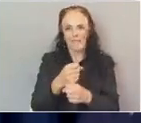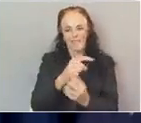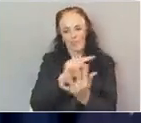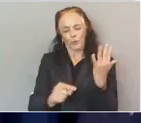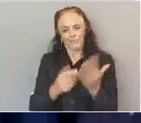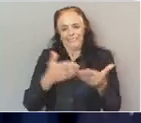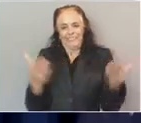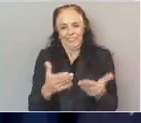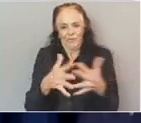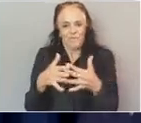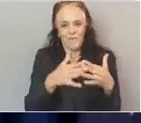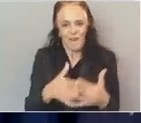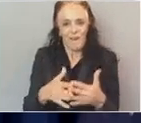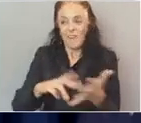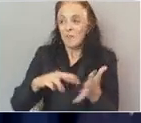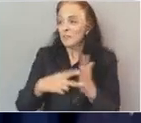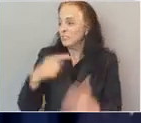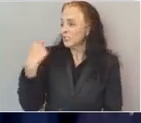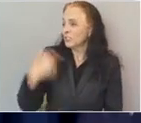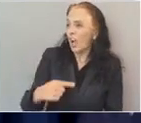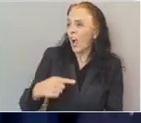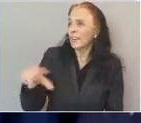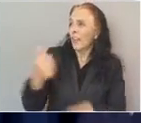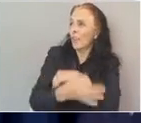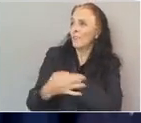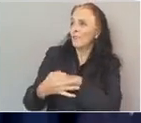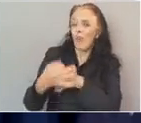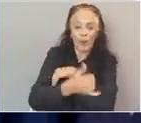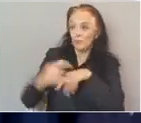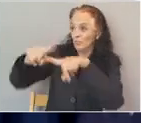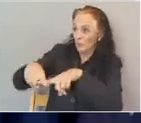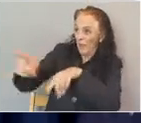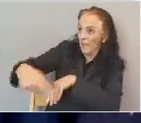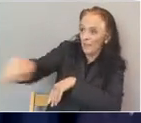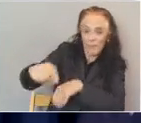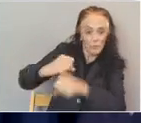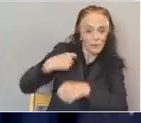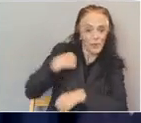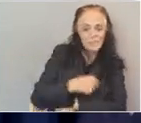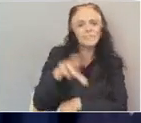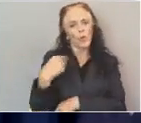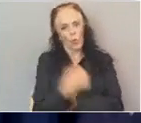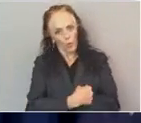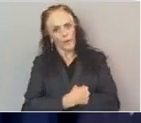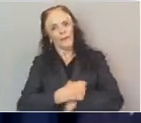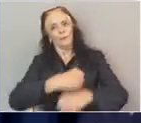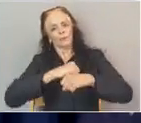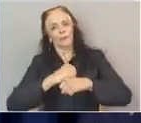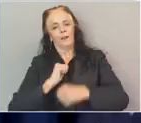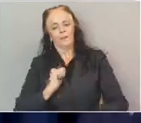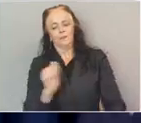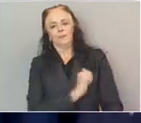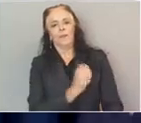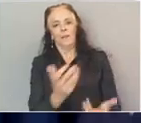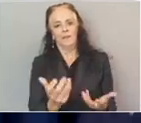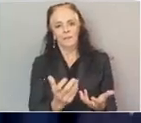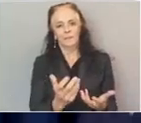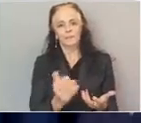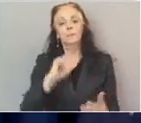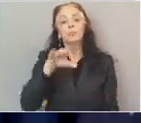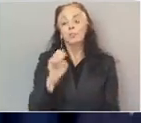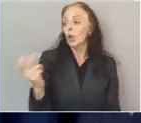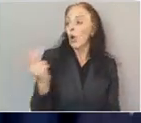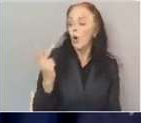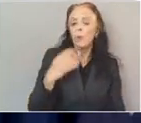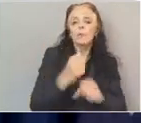China and other foreign countries to protect our own people. Joe and I will make sure our